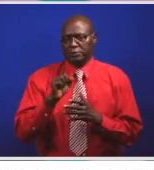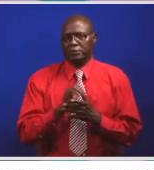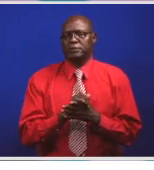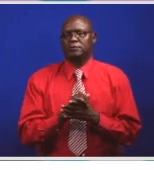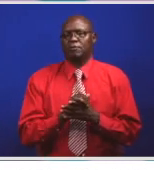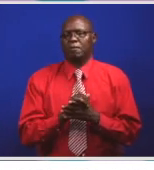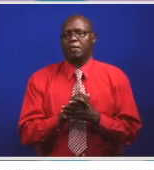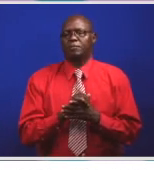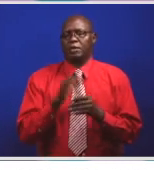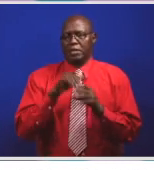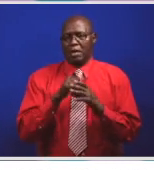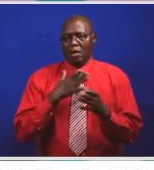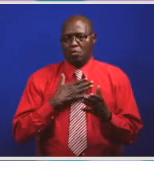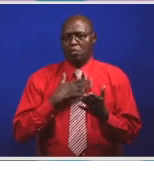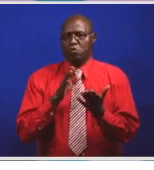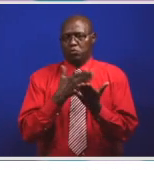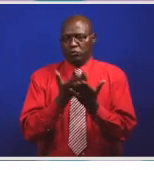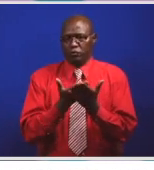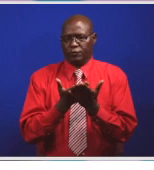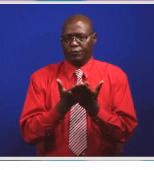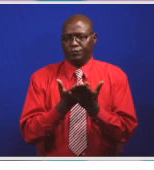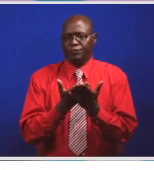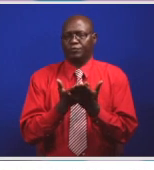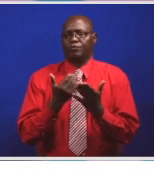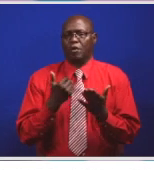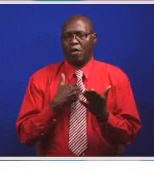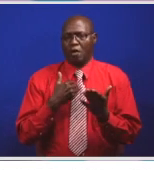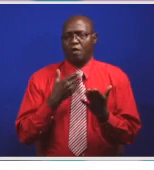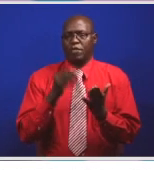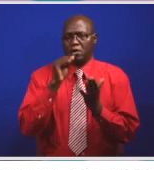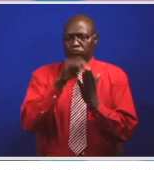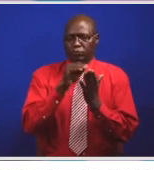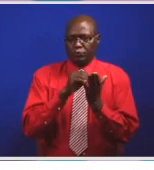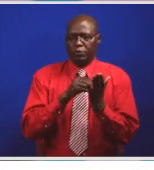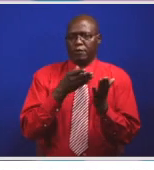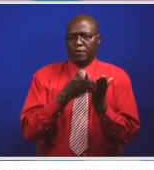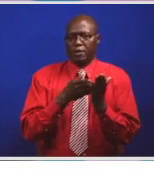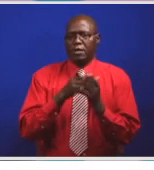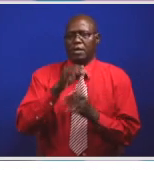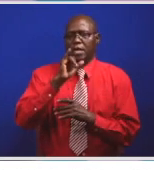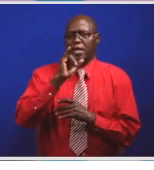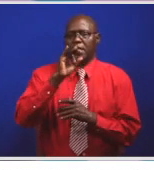In our proposal, we have taken into account inflation rates,